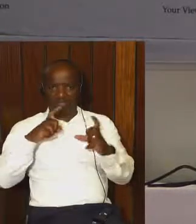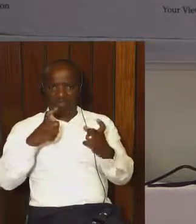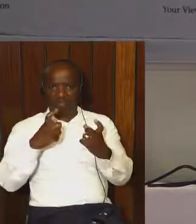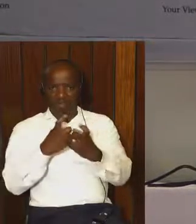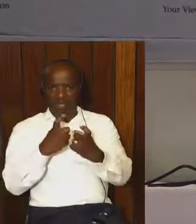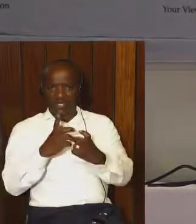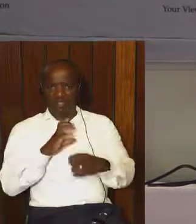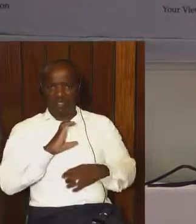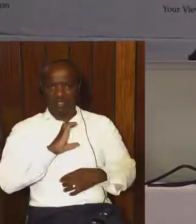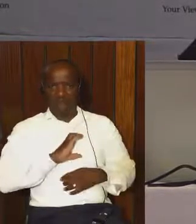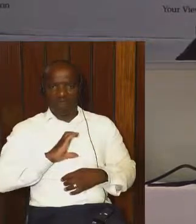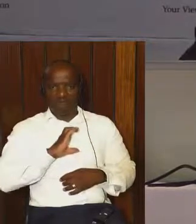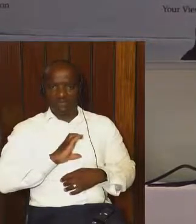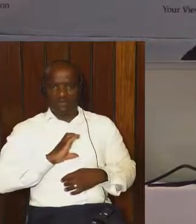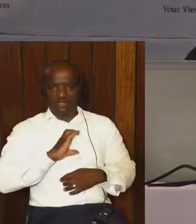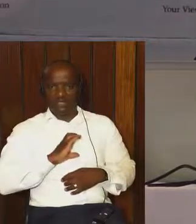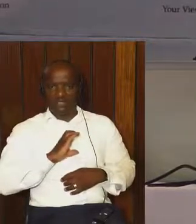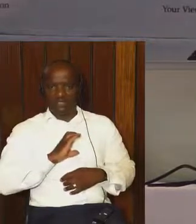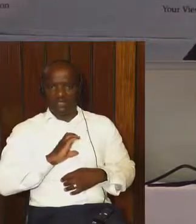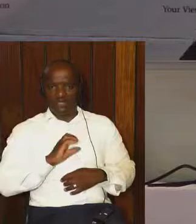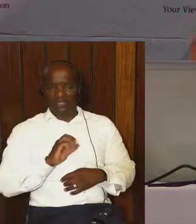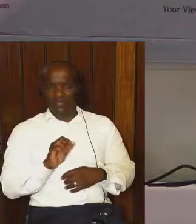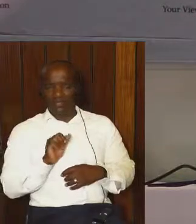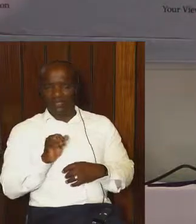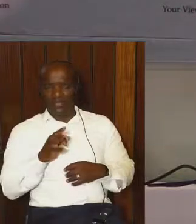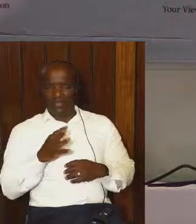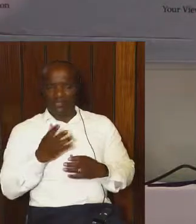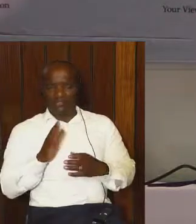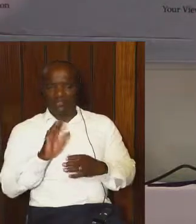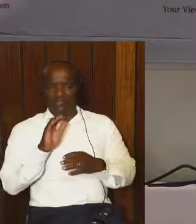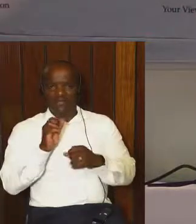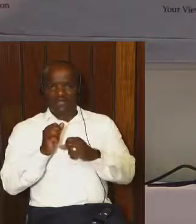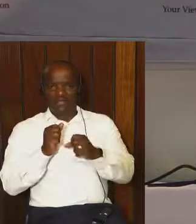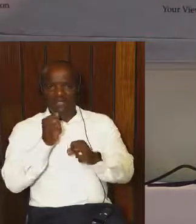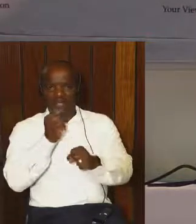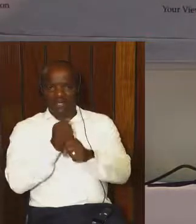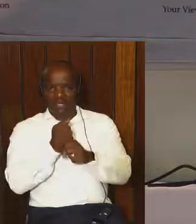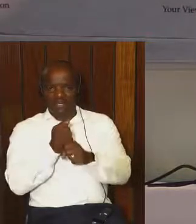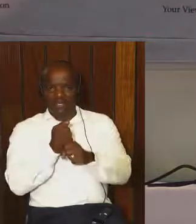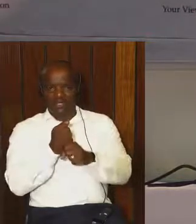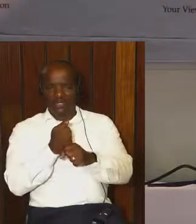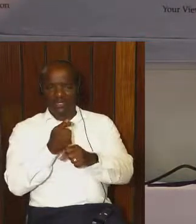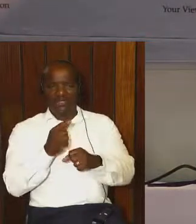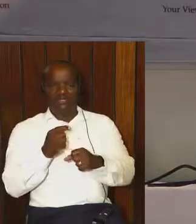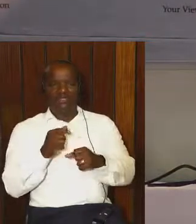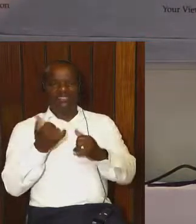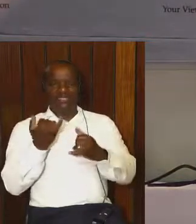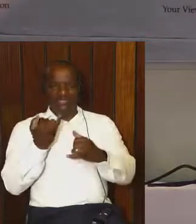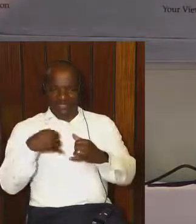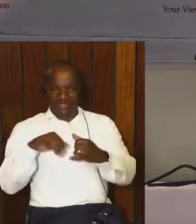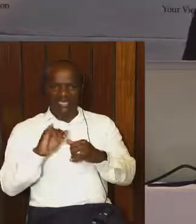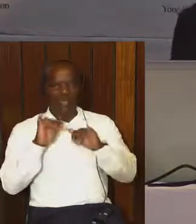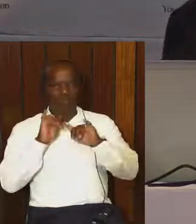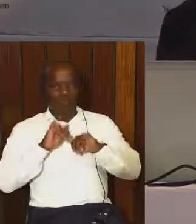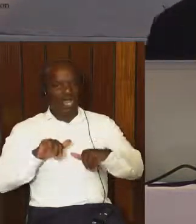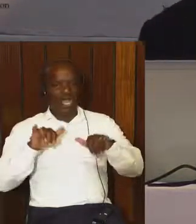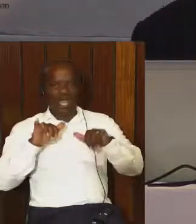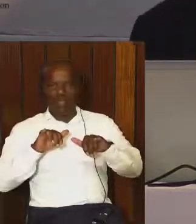very comfortable if in a year's time, I'm just saying, we were told we're still waiting for approval.